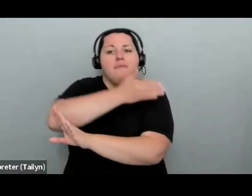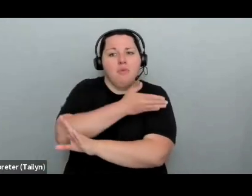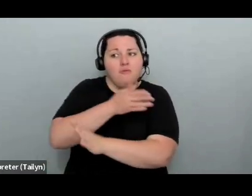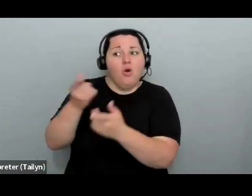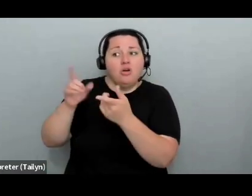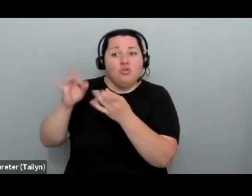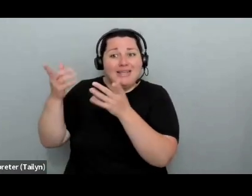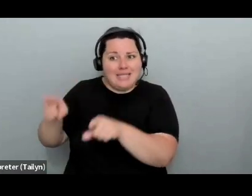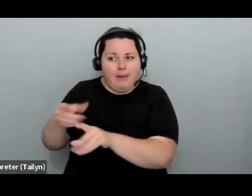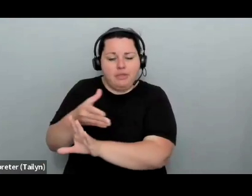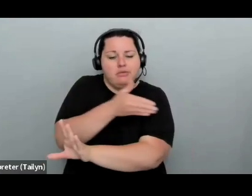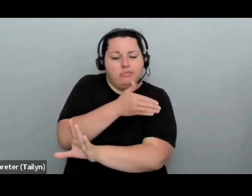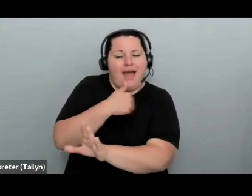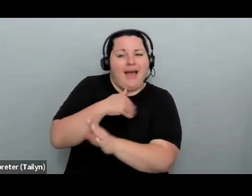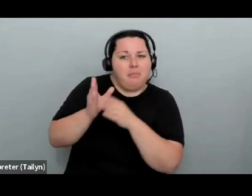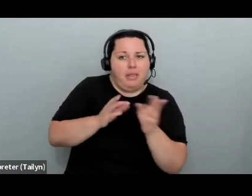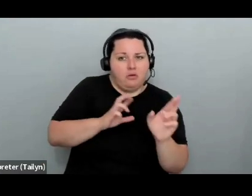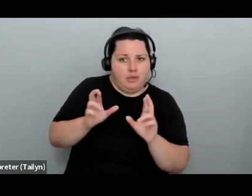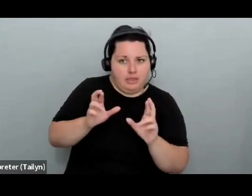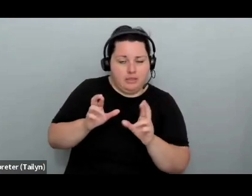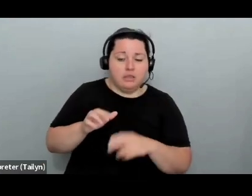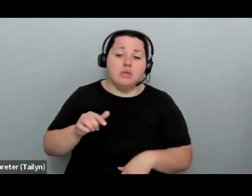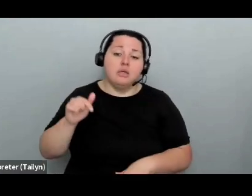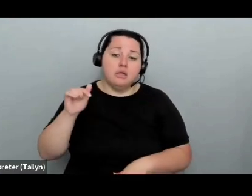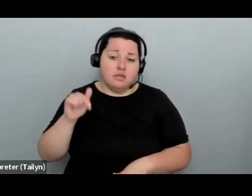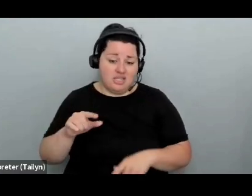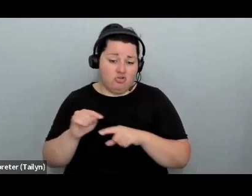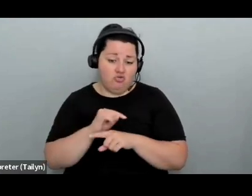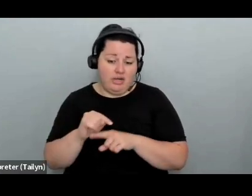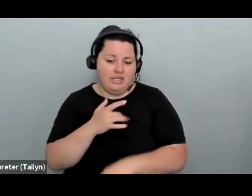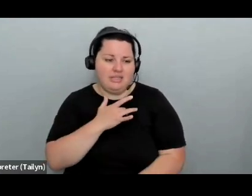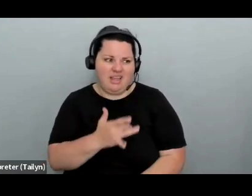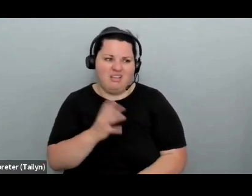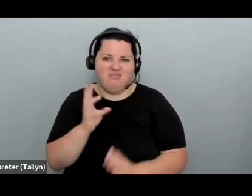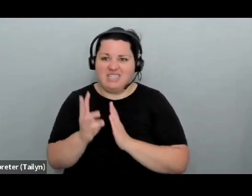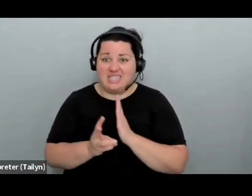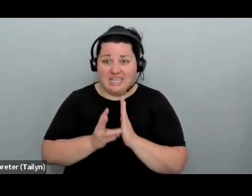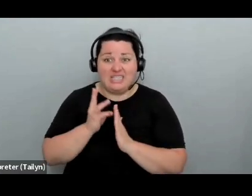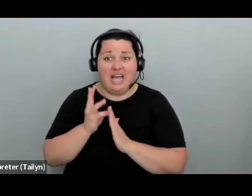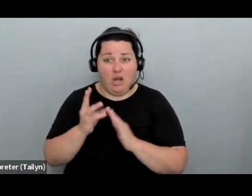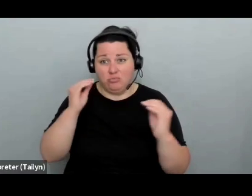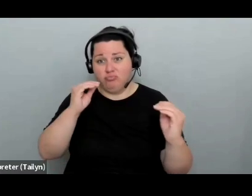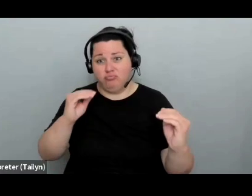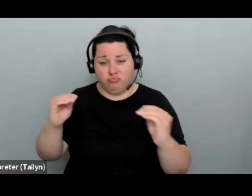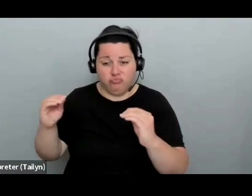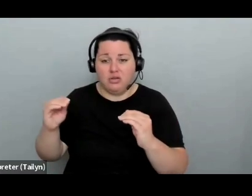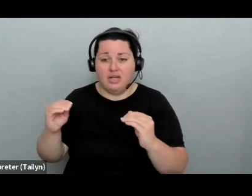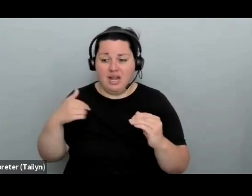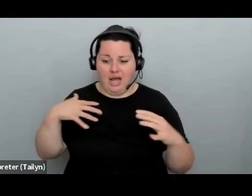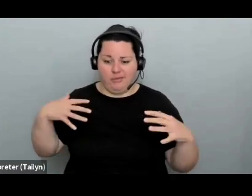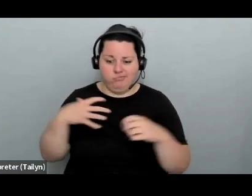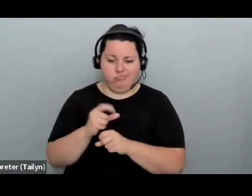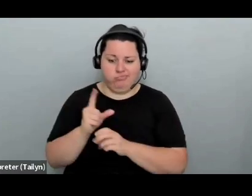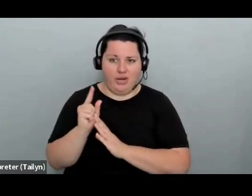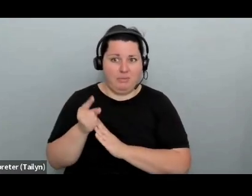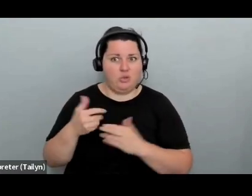crisis. This is a training that I normally do in 6 hours, and I'm shortening it to 20